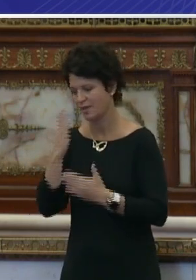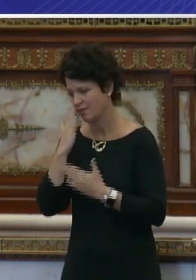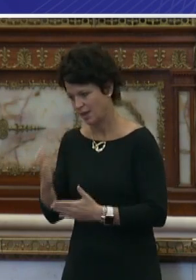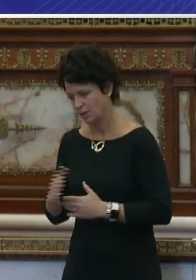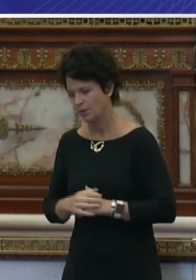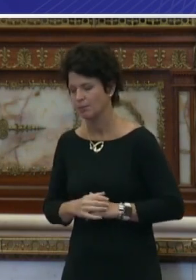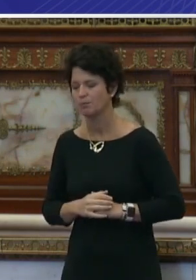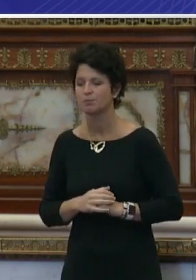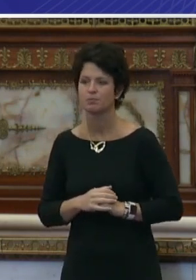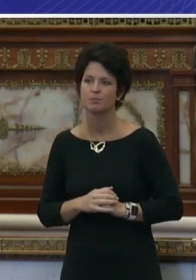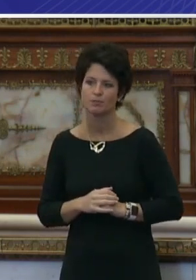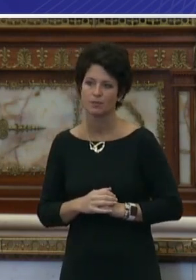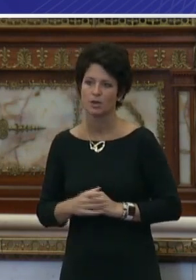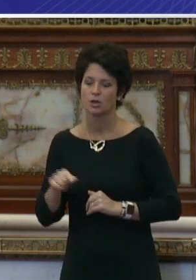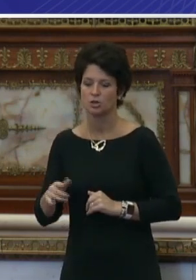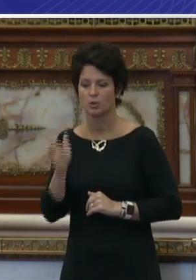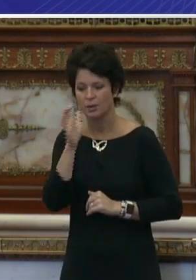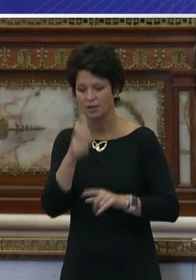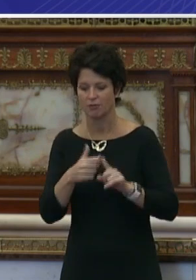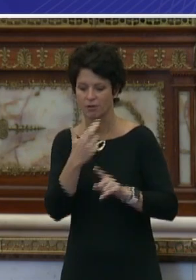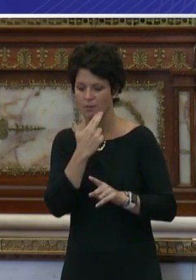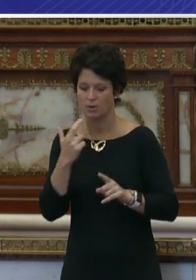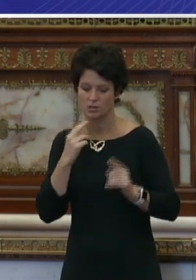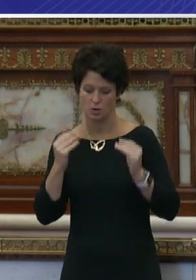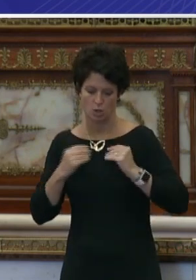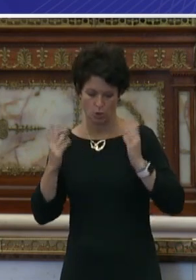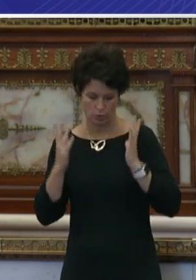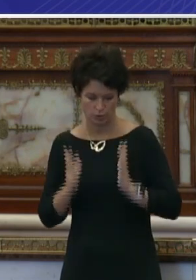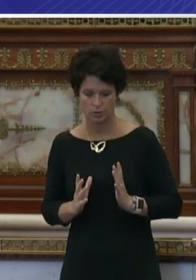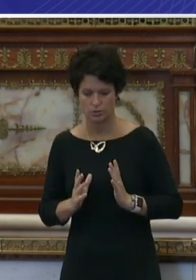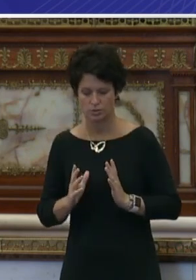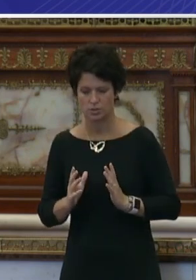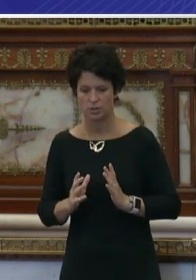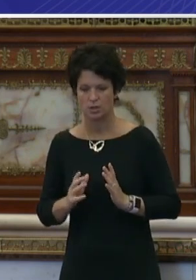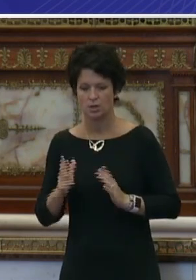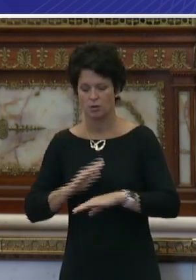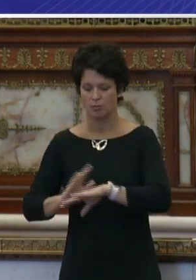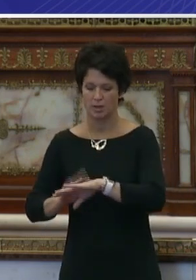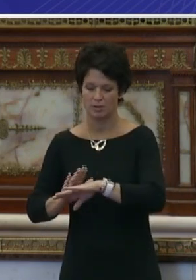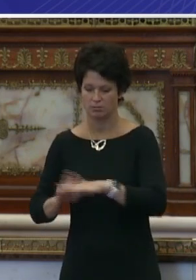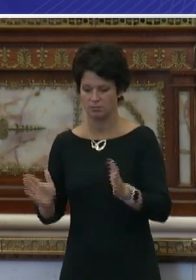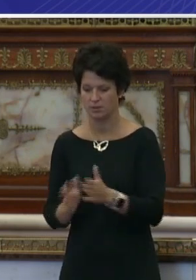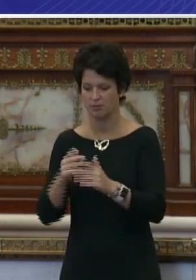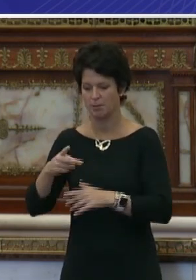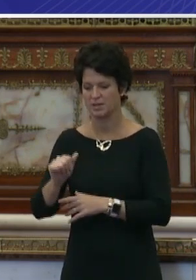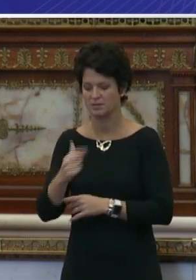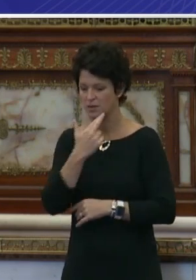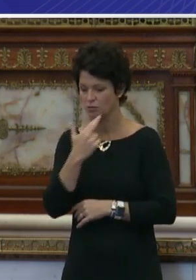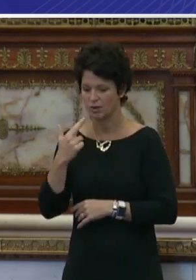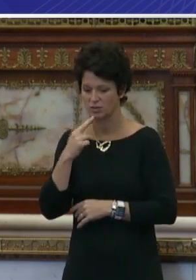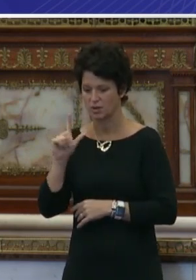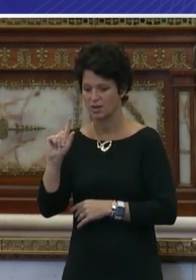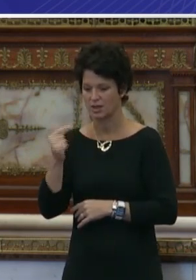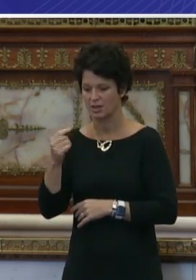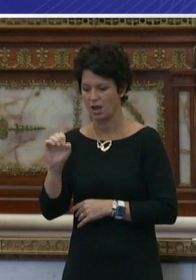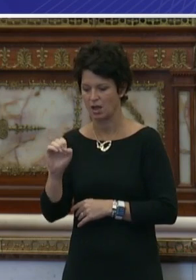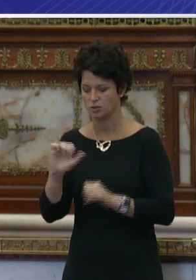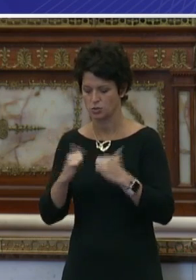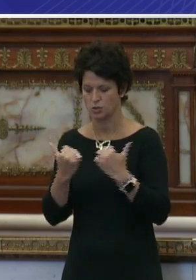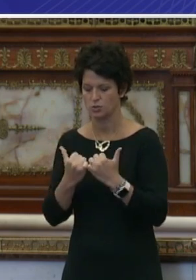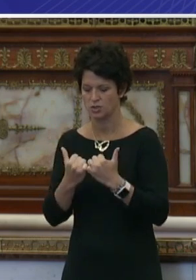that. You will hear from restaurant owners who have been prompted by the Pennsylvania Restaurant and Lodging